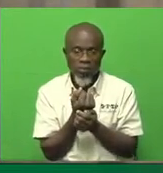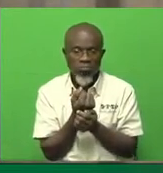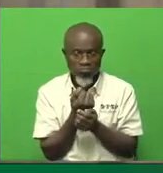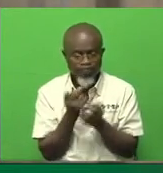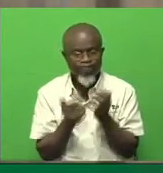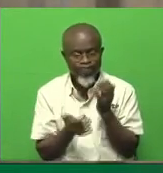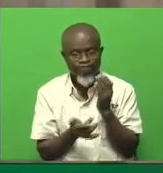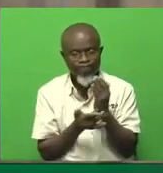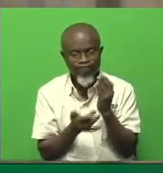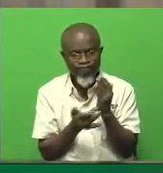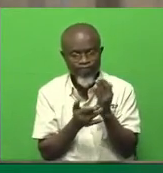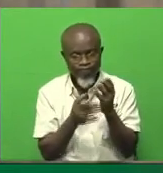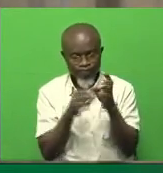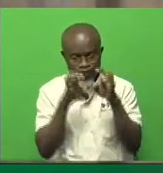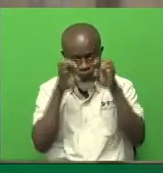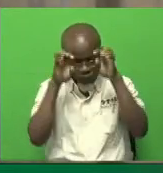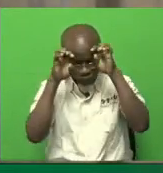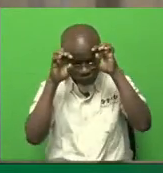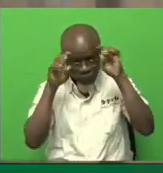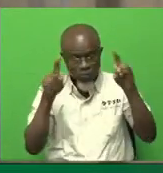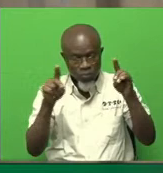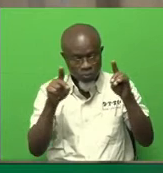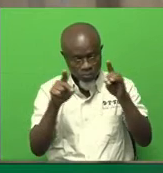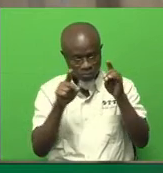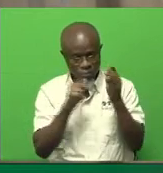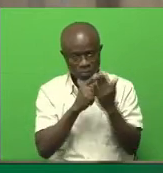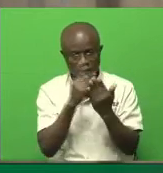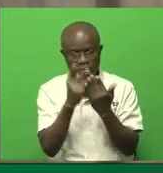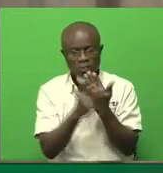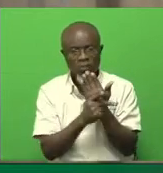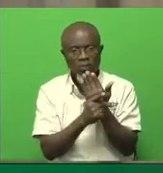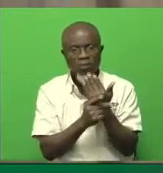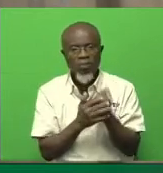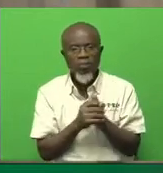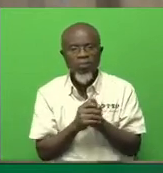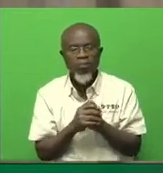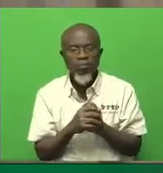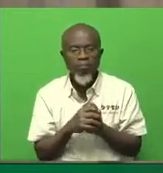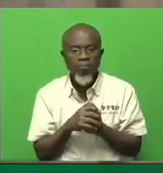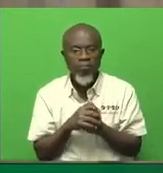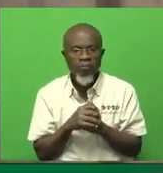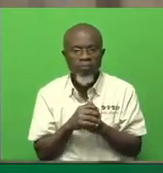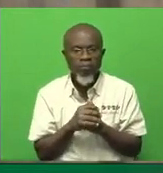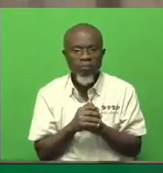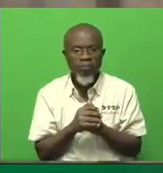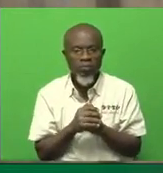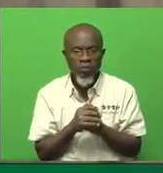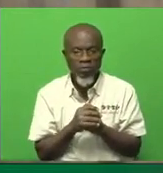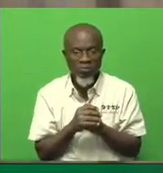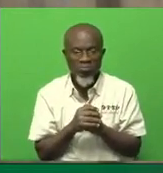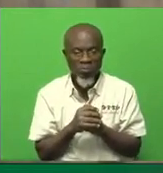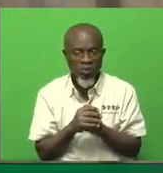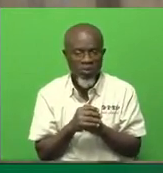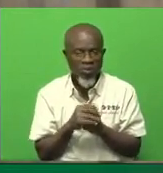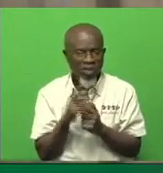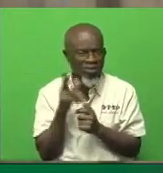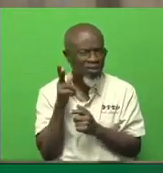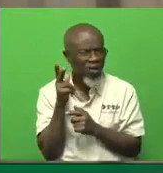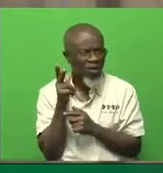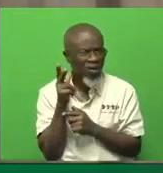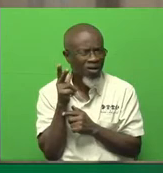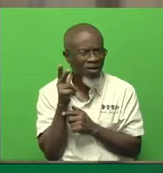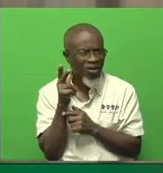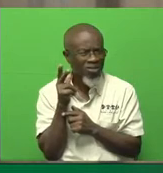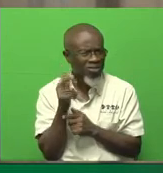education program sounds amazing sounds revolutionary right digital let me tell you what that